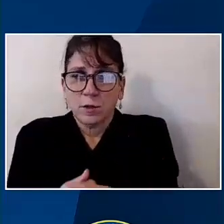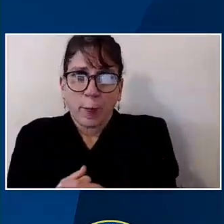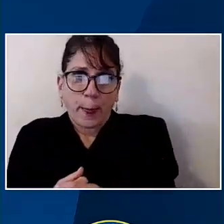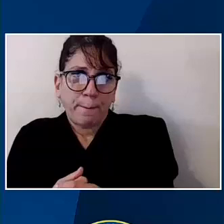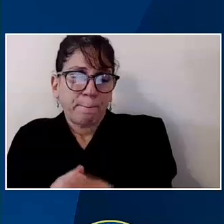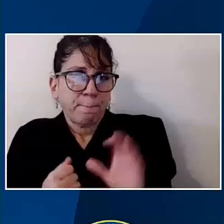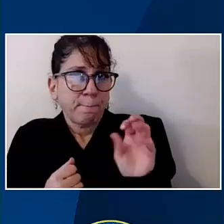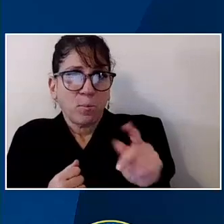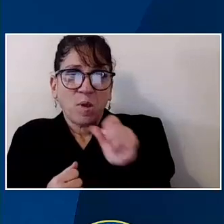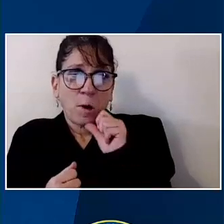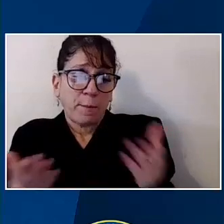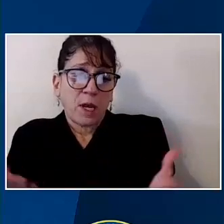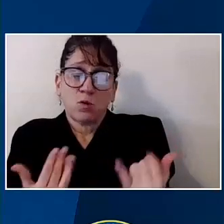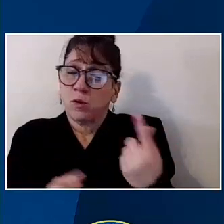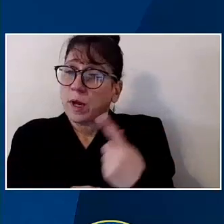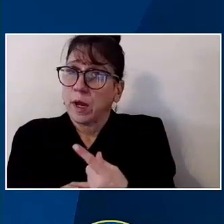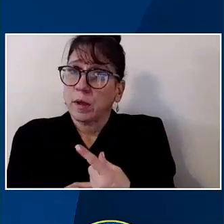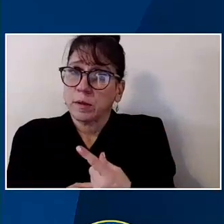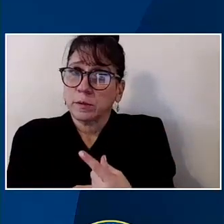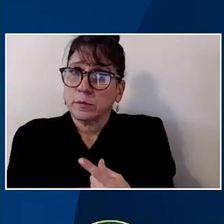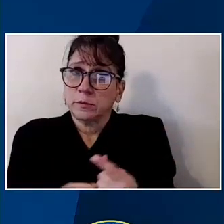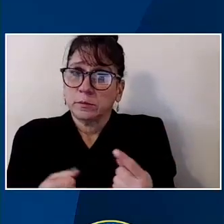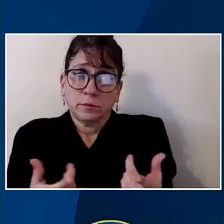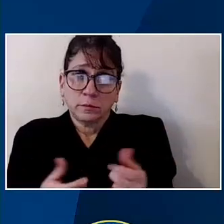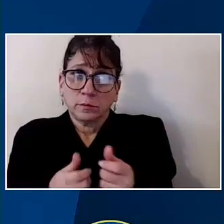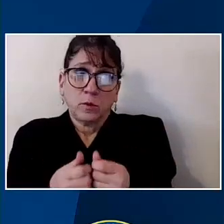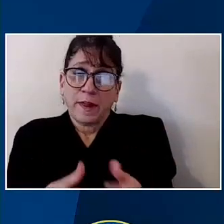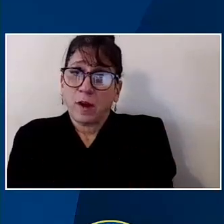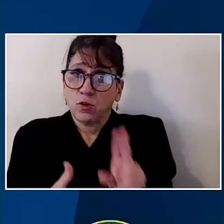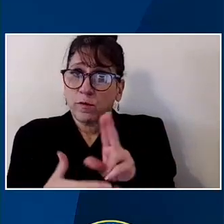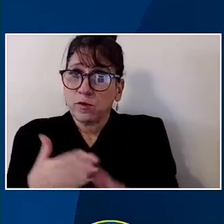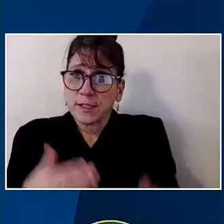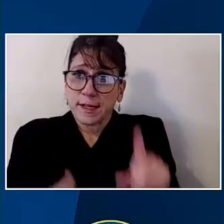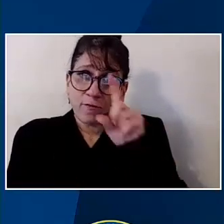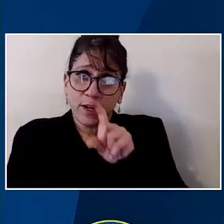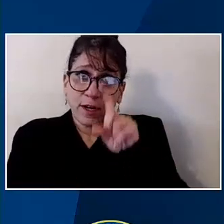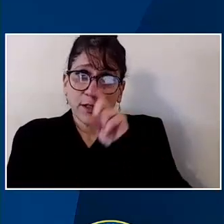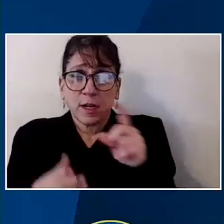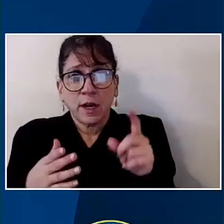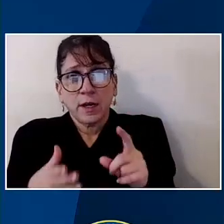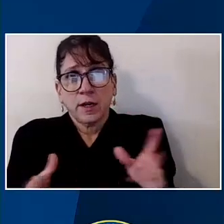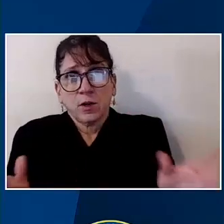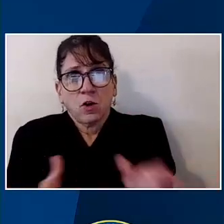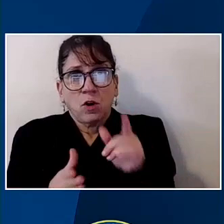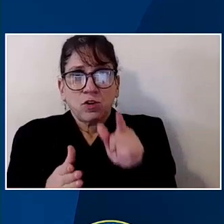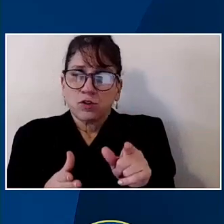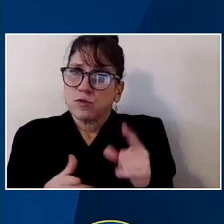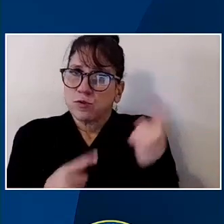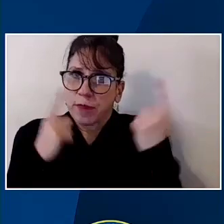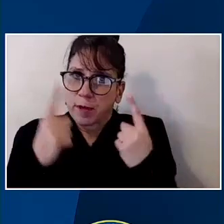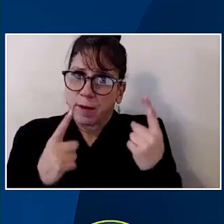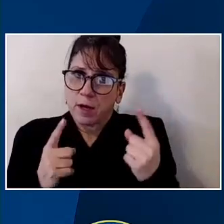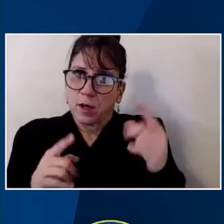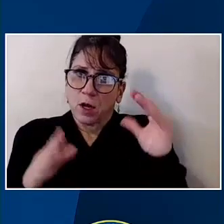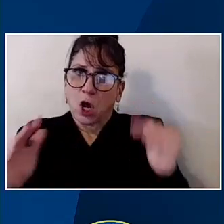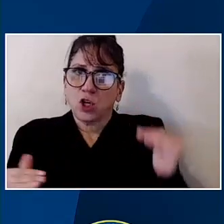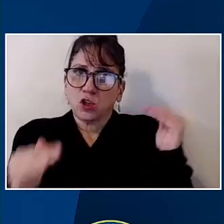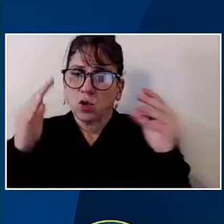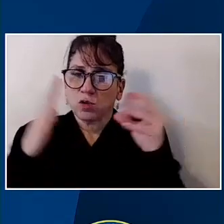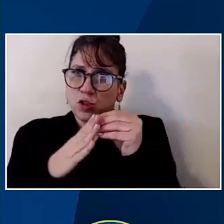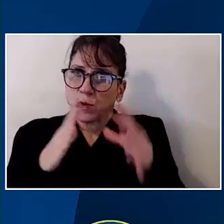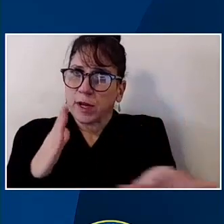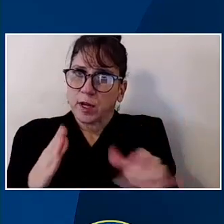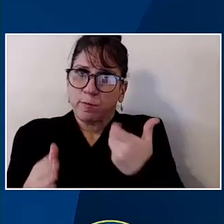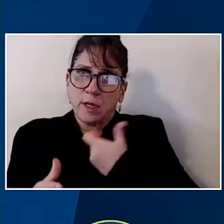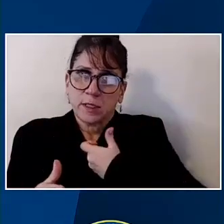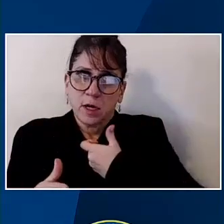I wouldn't be here today if it wasn't for the University of Phoenix. And I urge you to consider adult students like myself considering higher education